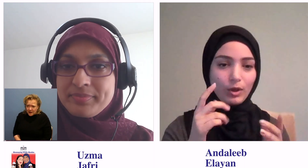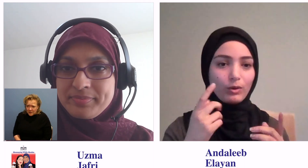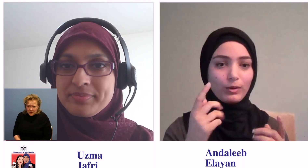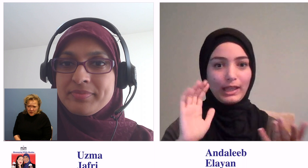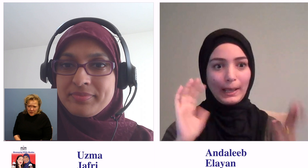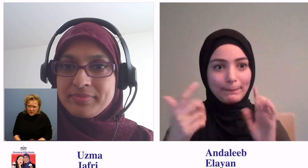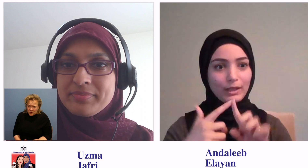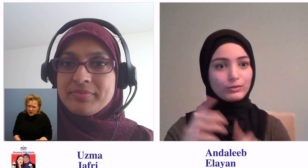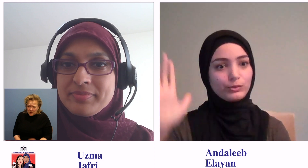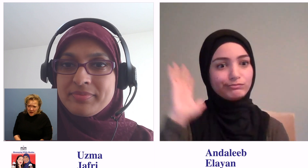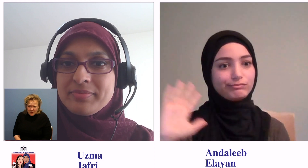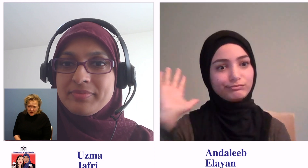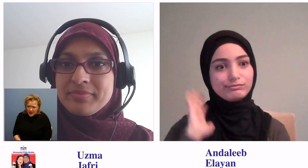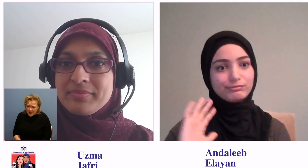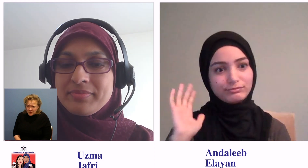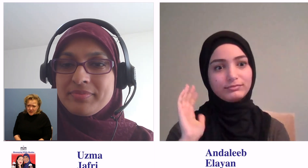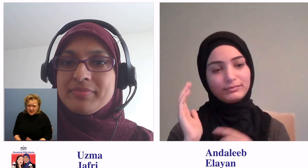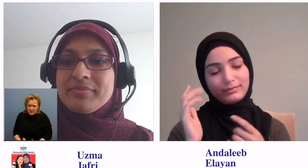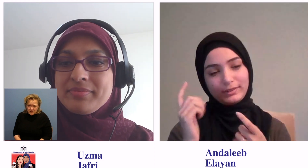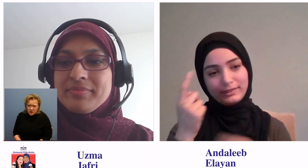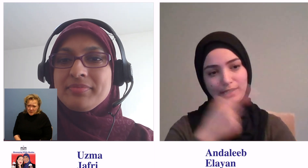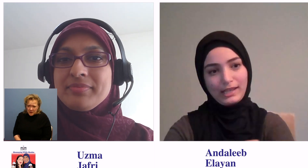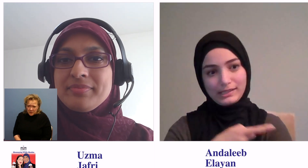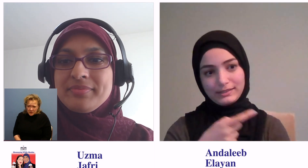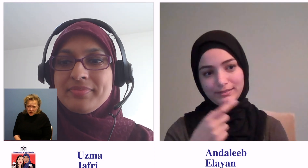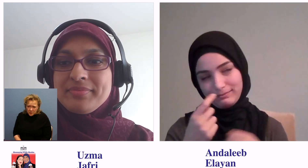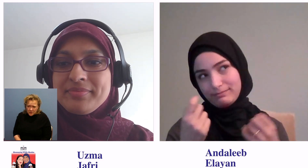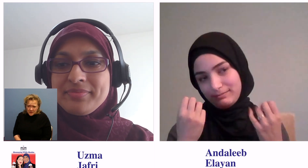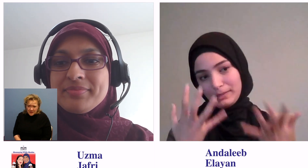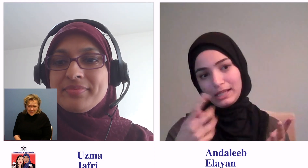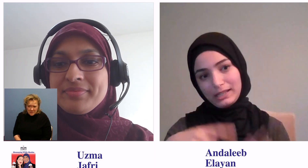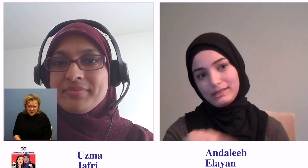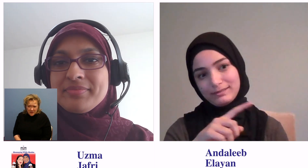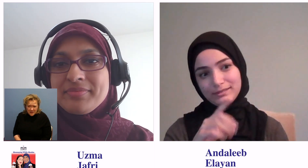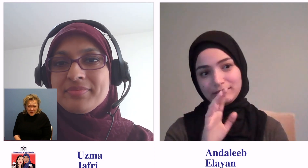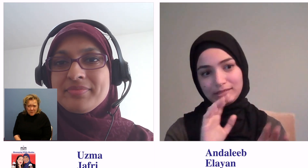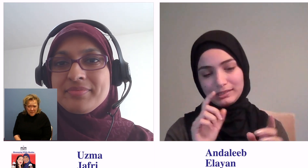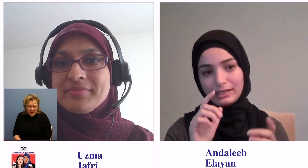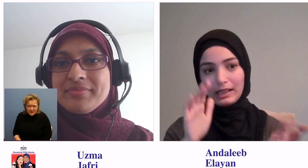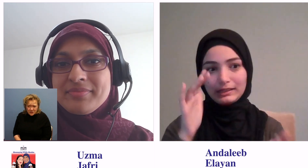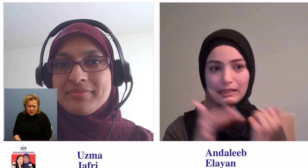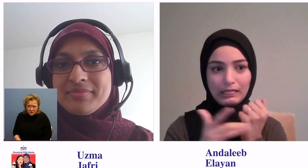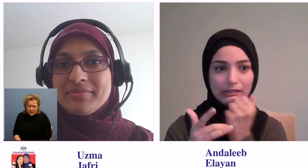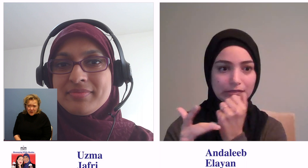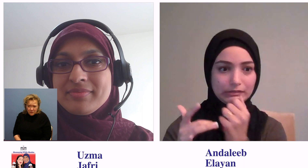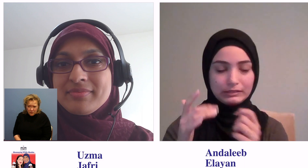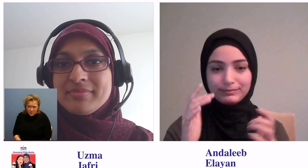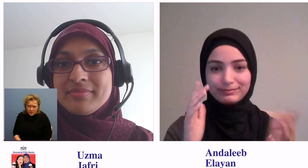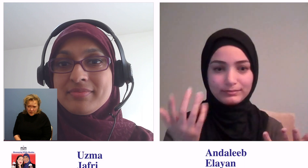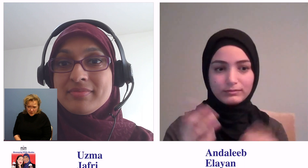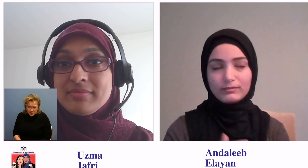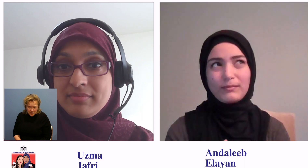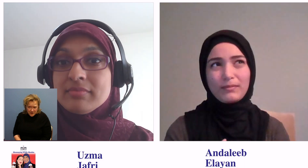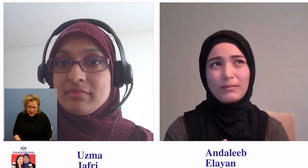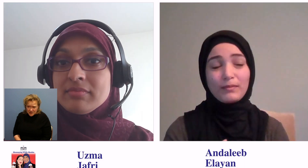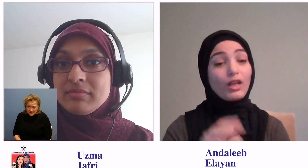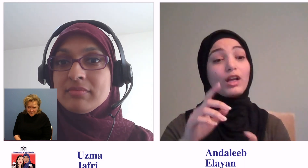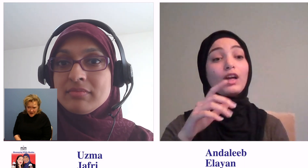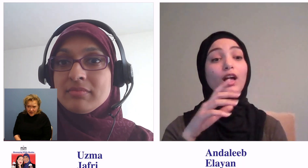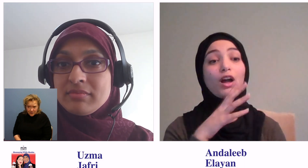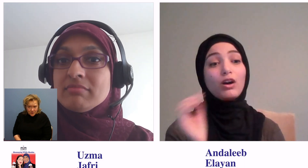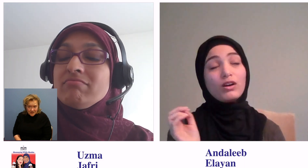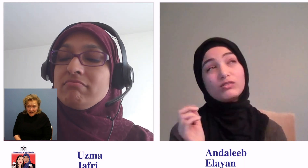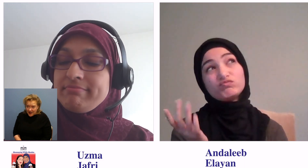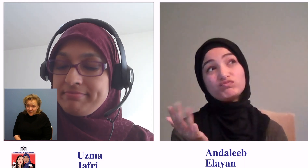We, um, you know, like we've talked about having closed captions. We talked about interpreters and things. I mean, if I think back to former generations